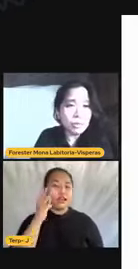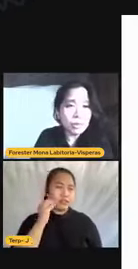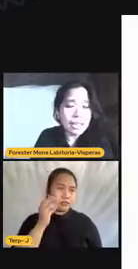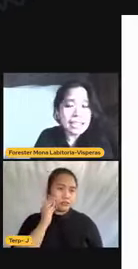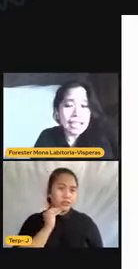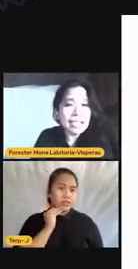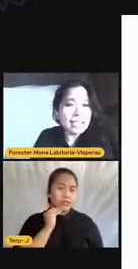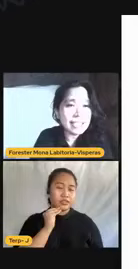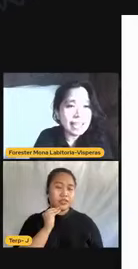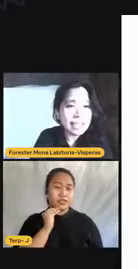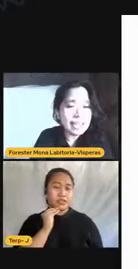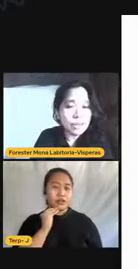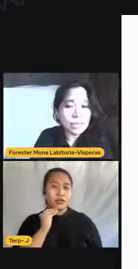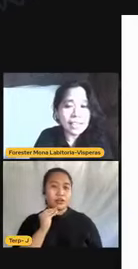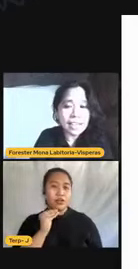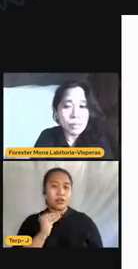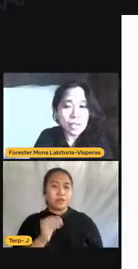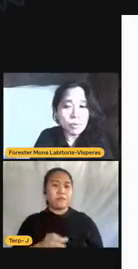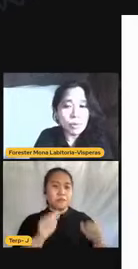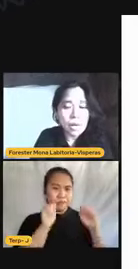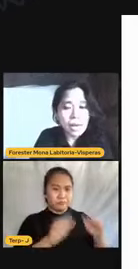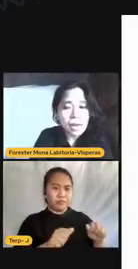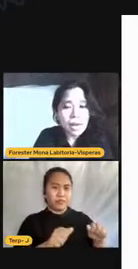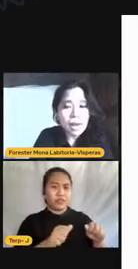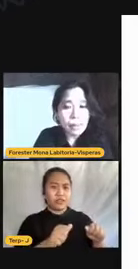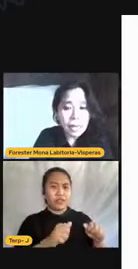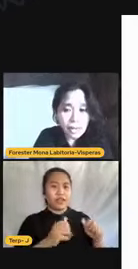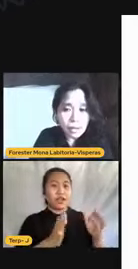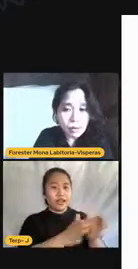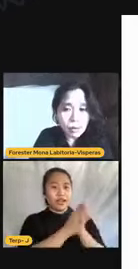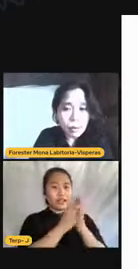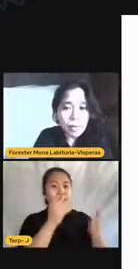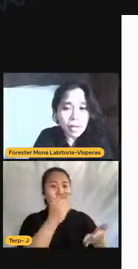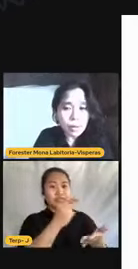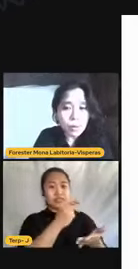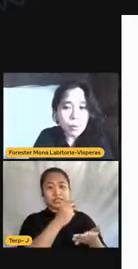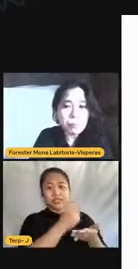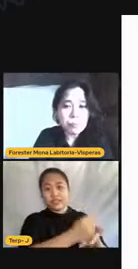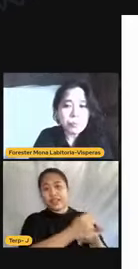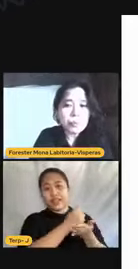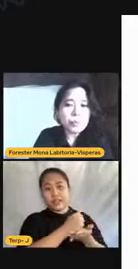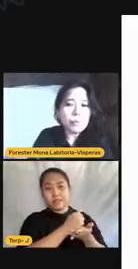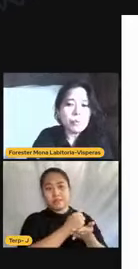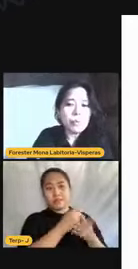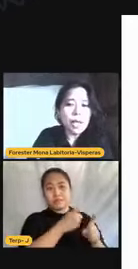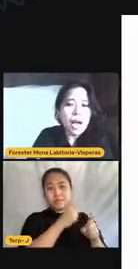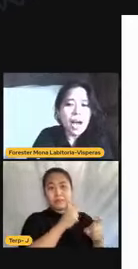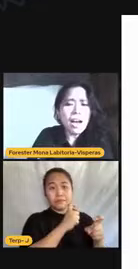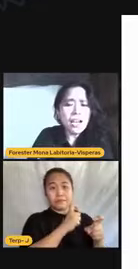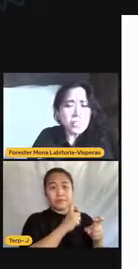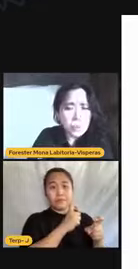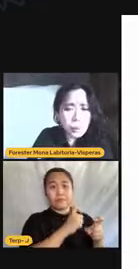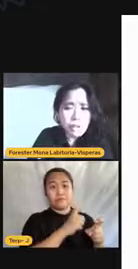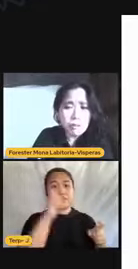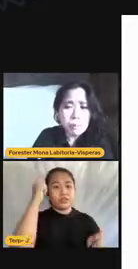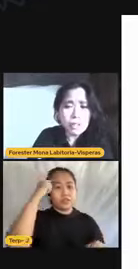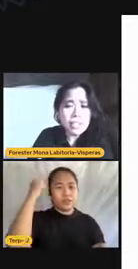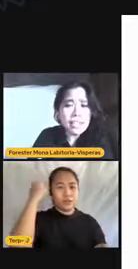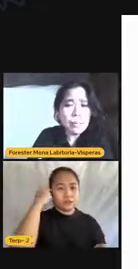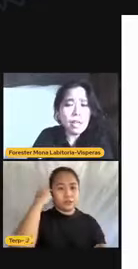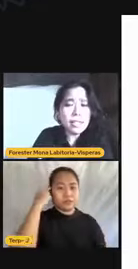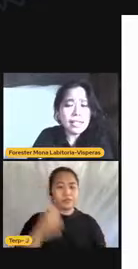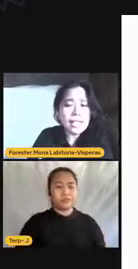yung mga binoboto natin. Sila nagde-decide eh kung saan gagamitin yung pera ng gobyerno. Let's do away